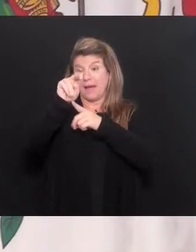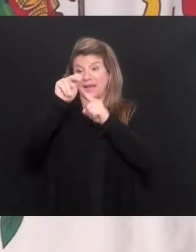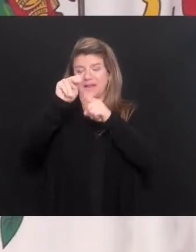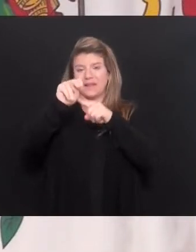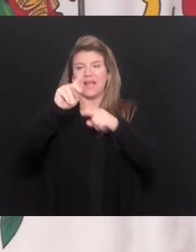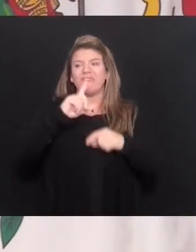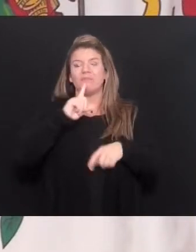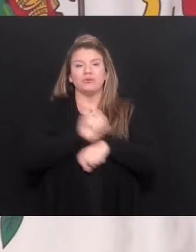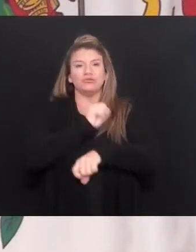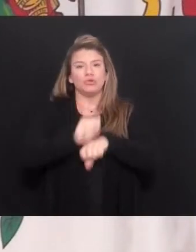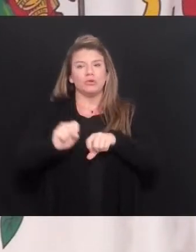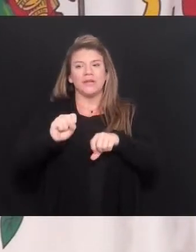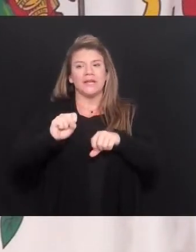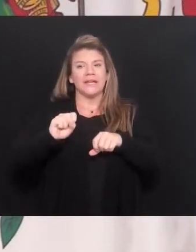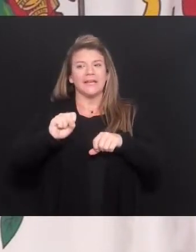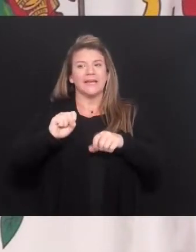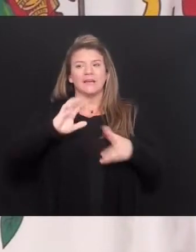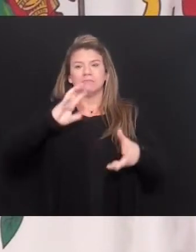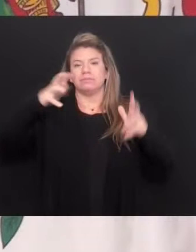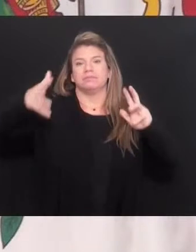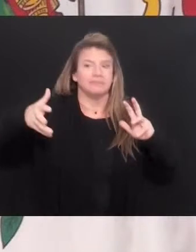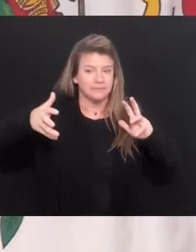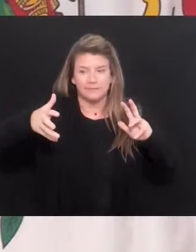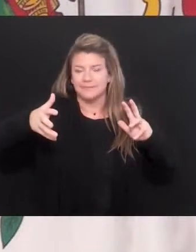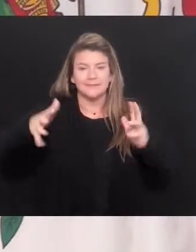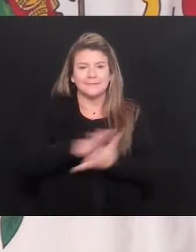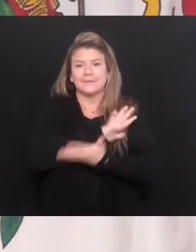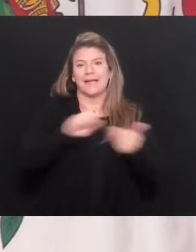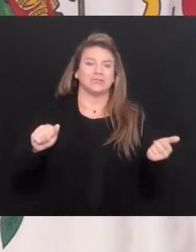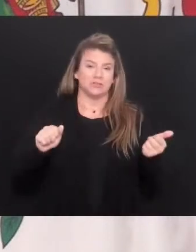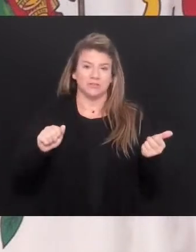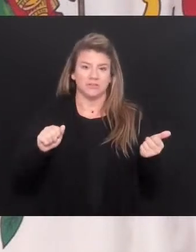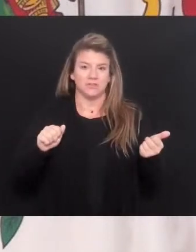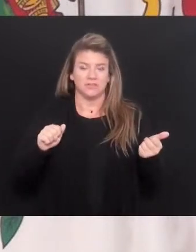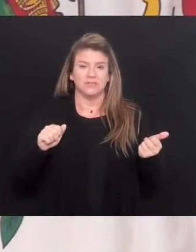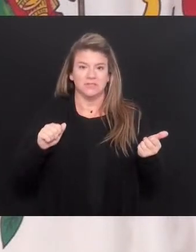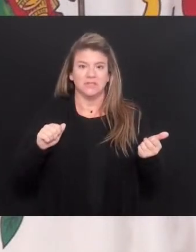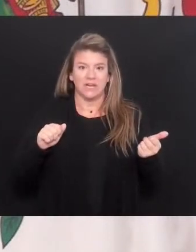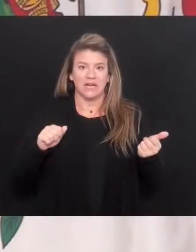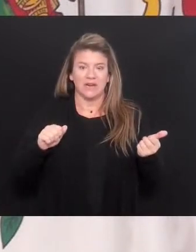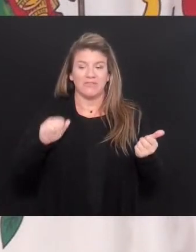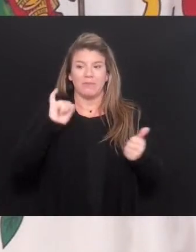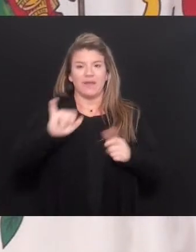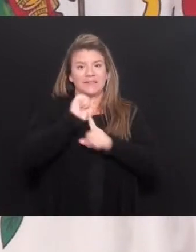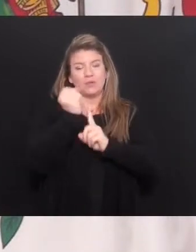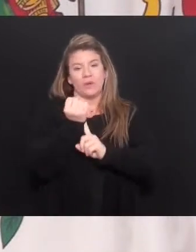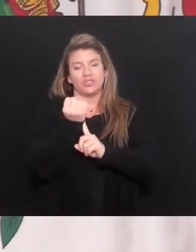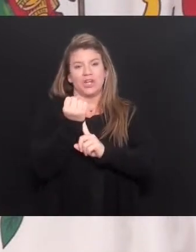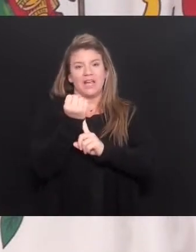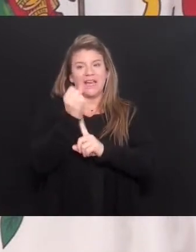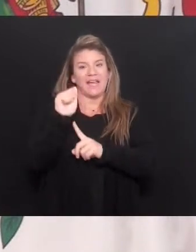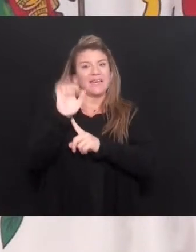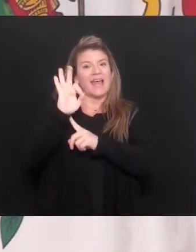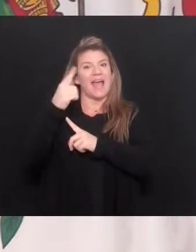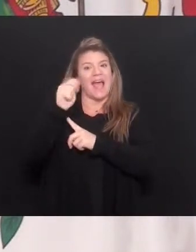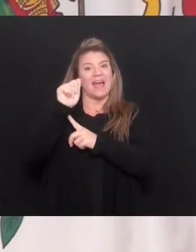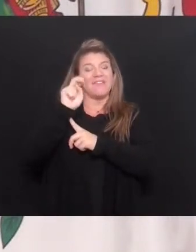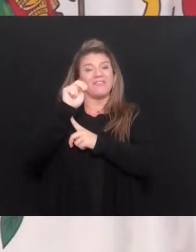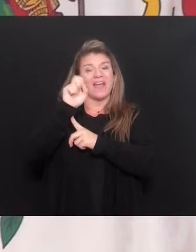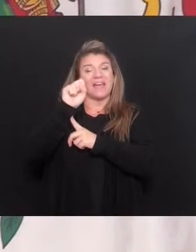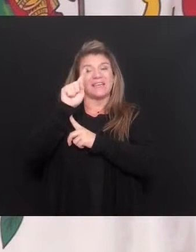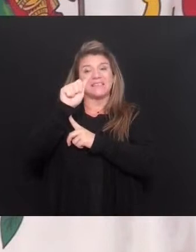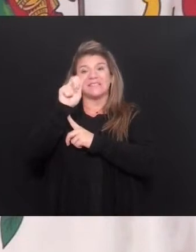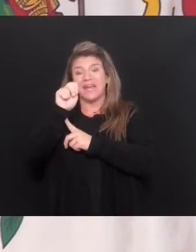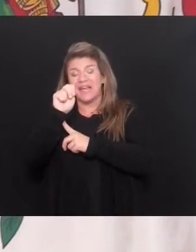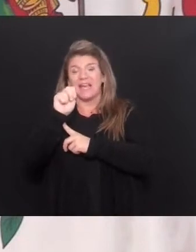such an absolute disaster, from the standpoint of the situation in Afghanistan, or inflation,